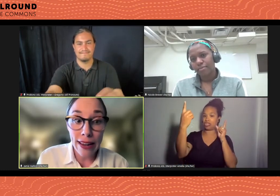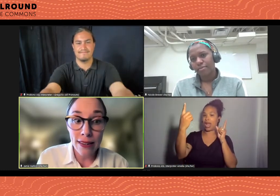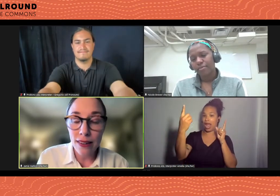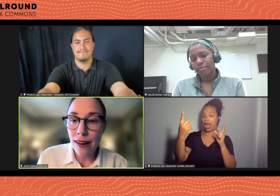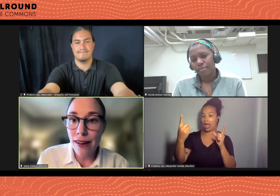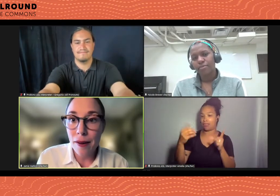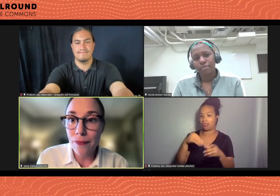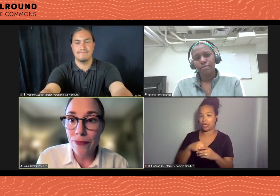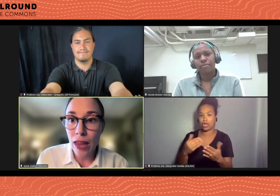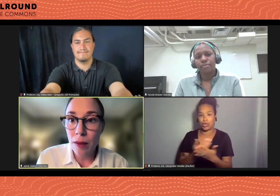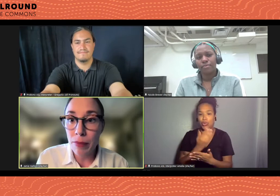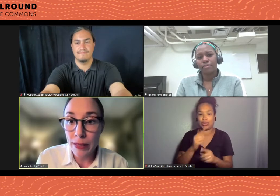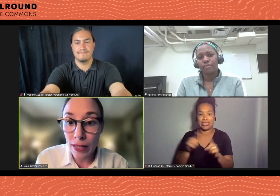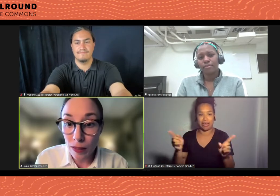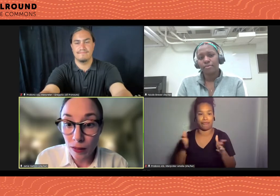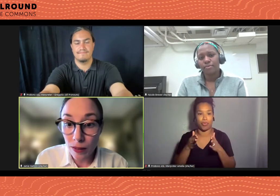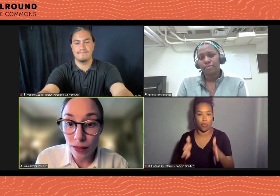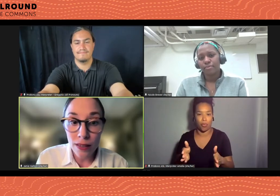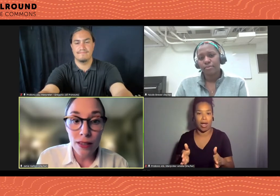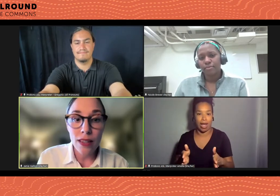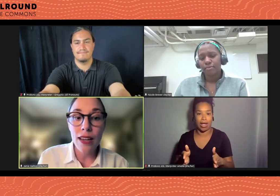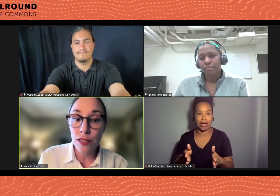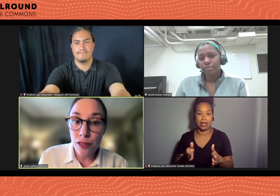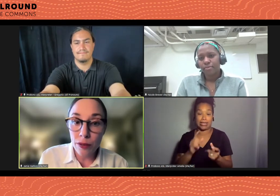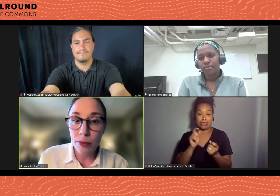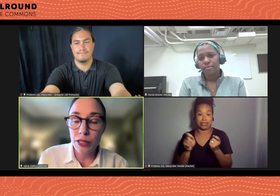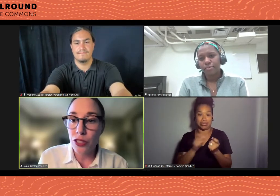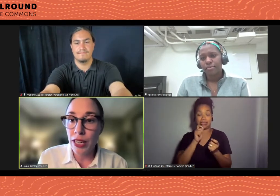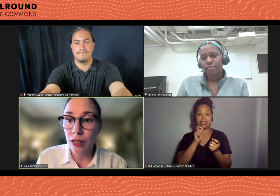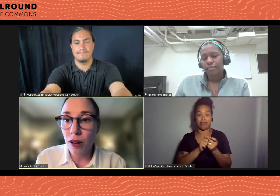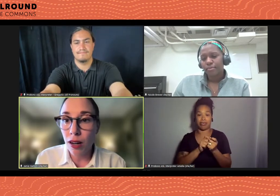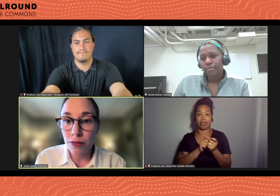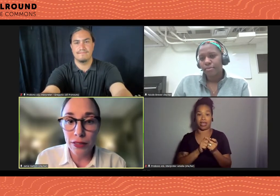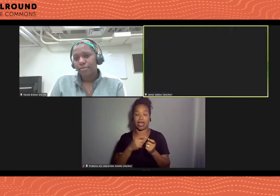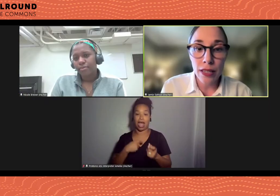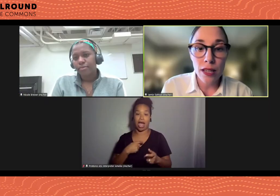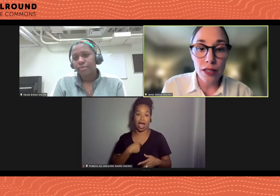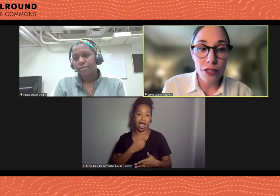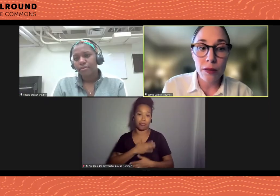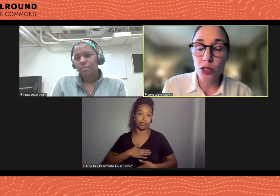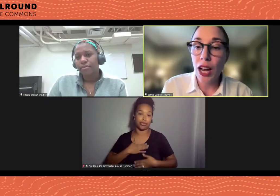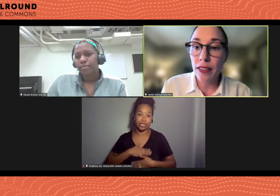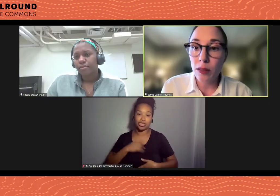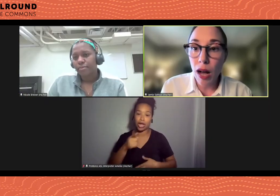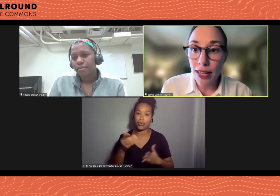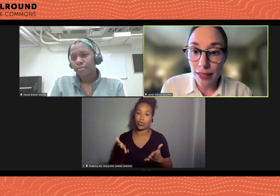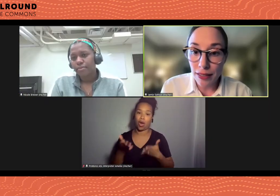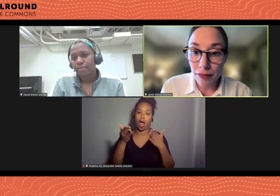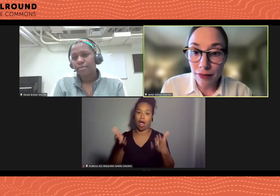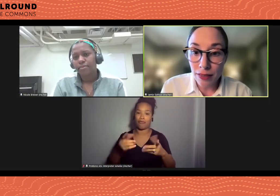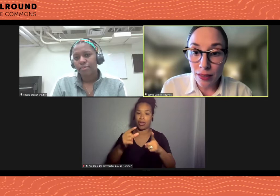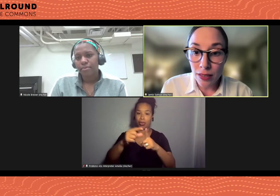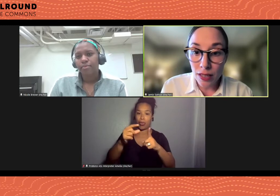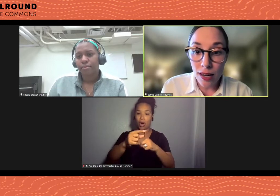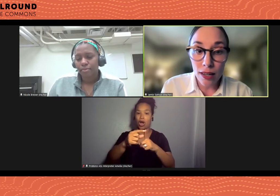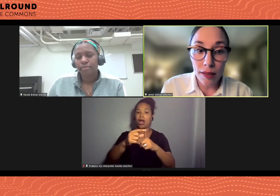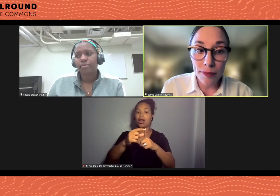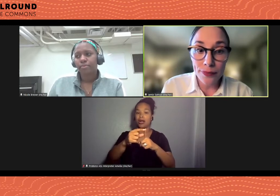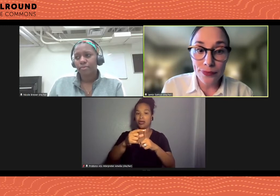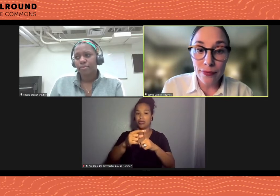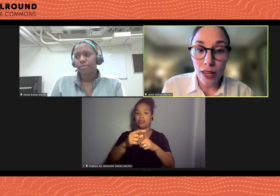way. And in particular, I so appreciate you offering the term child positive.